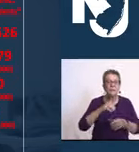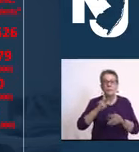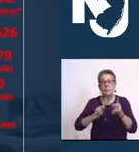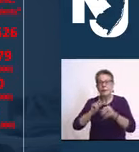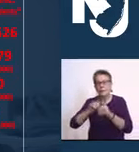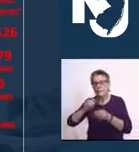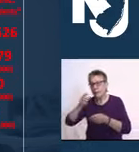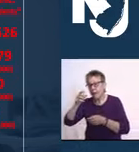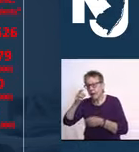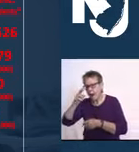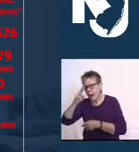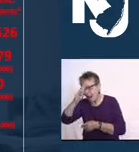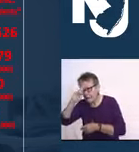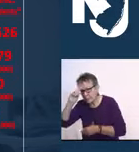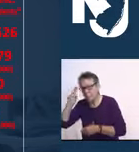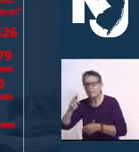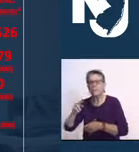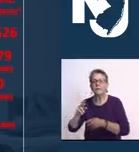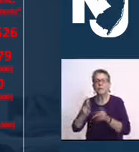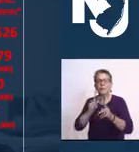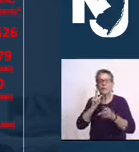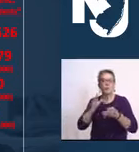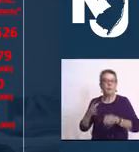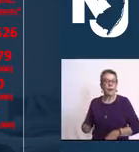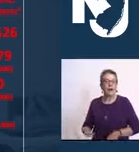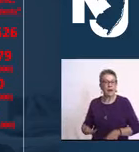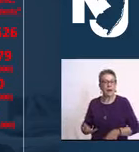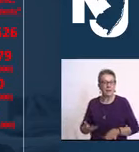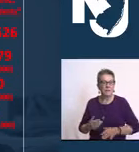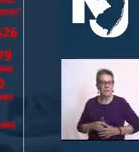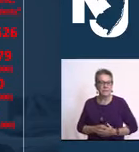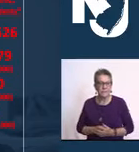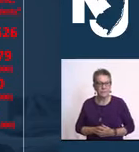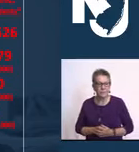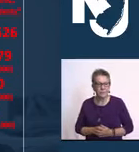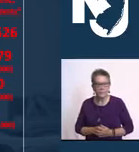and we probably ought to figure a better color out here, but you can see